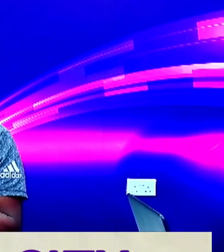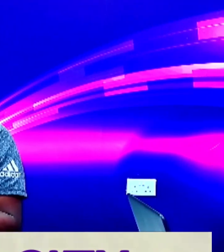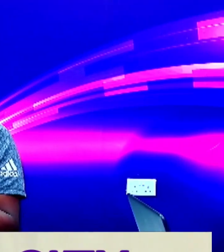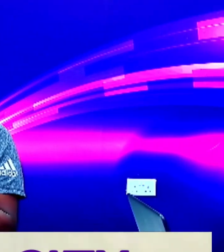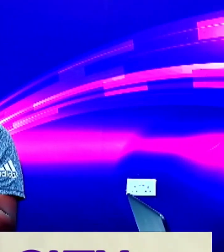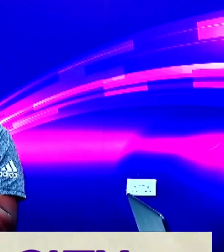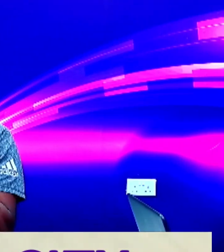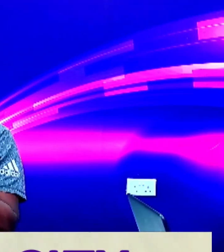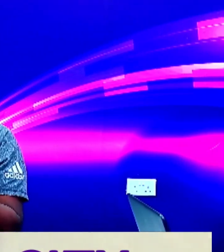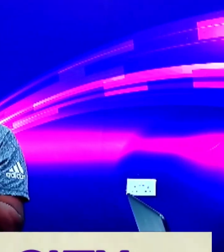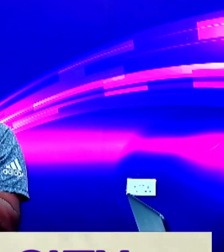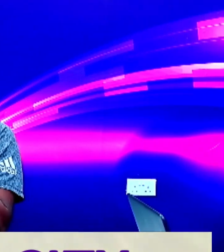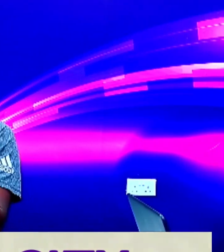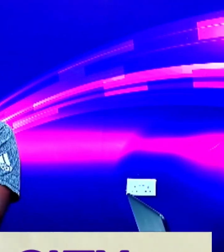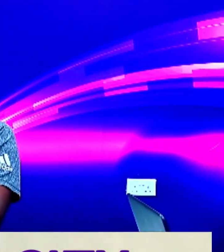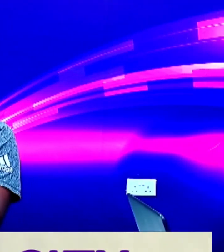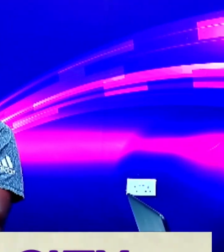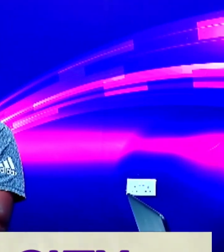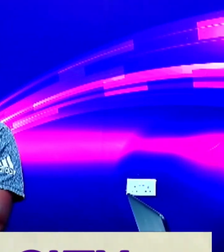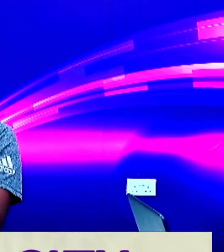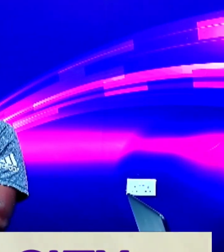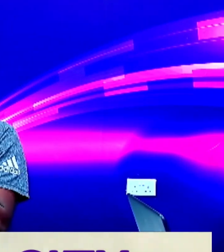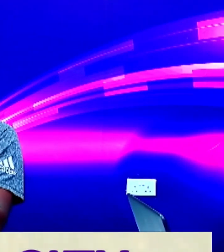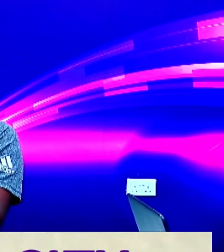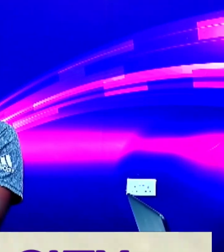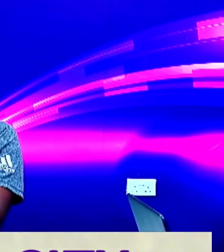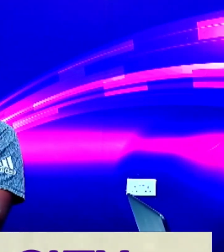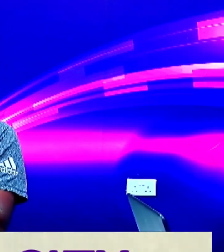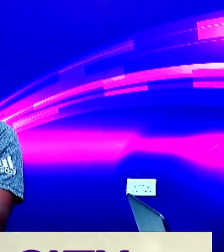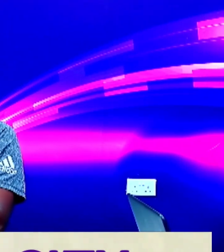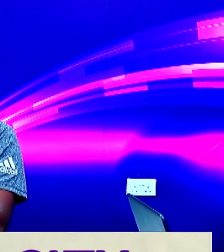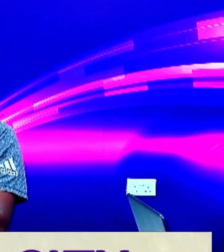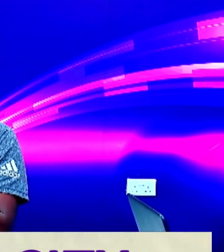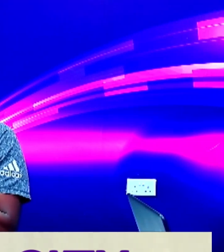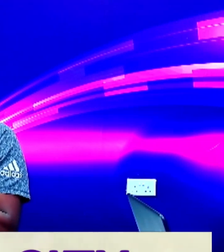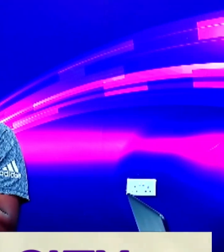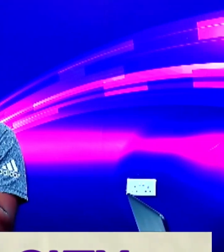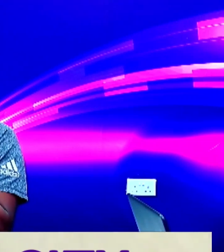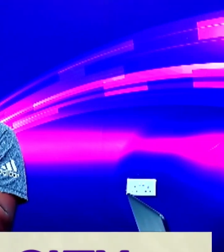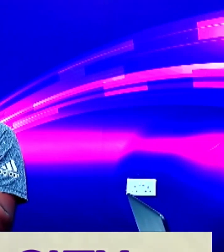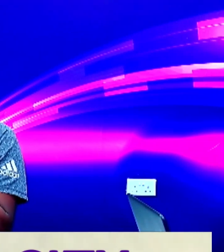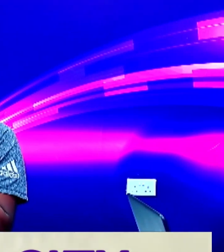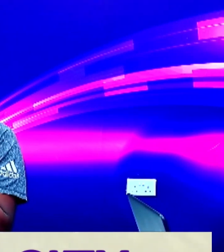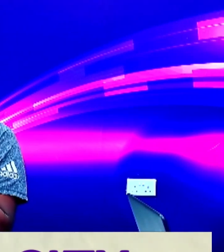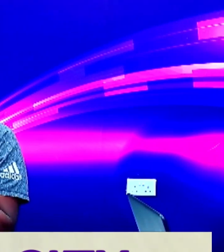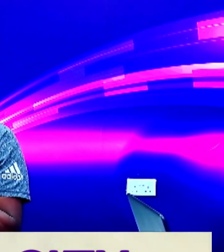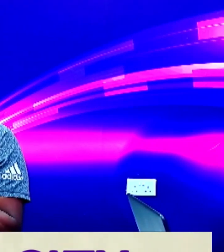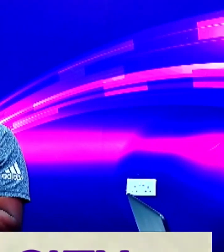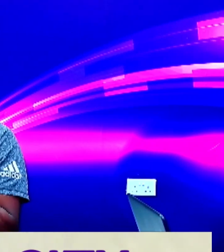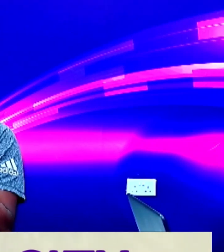Because yes, we know our group in the group stage, it's a very hard teams. Yes,